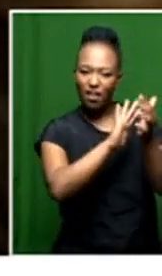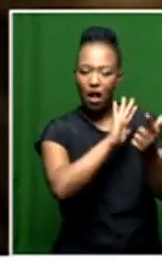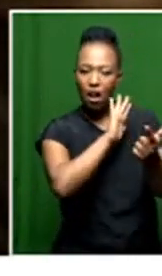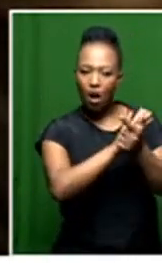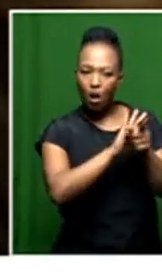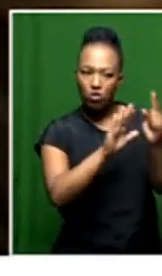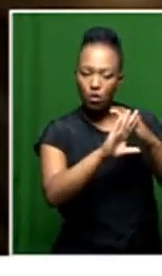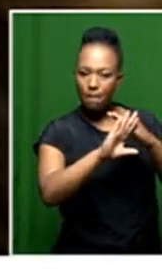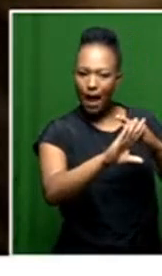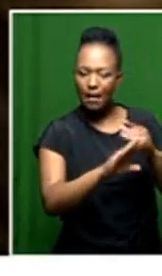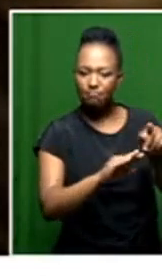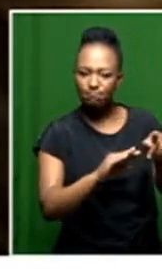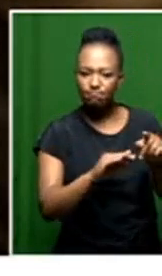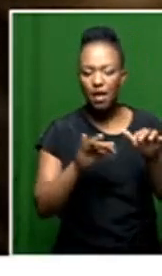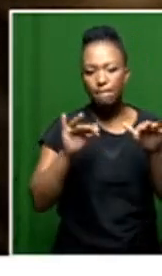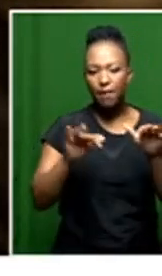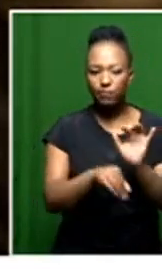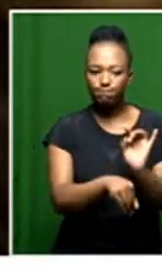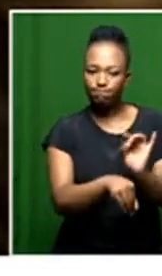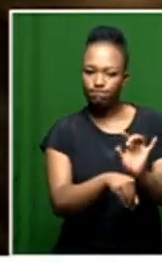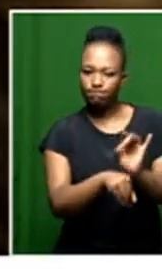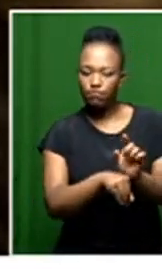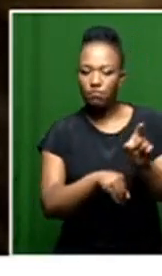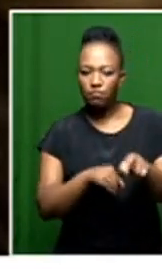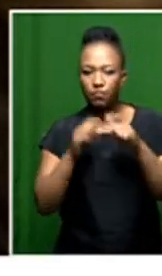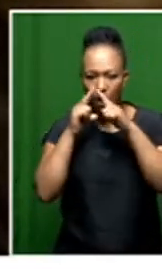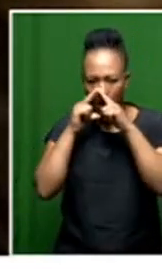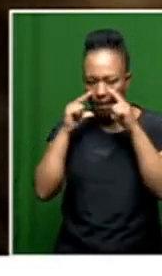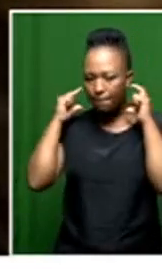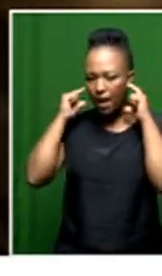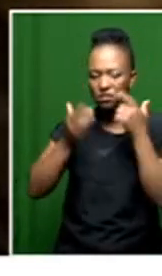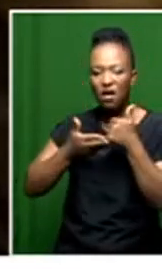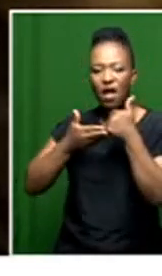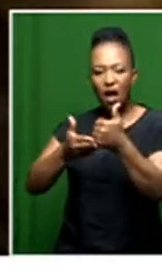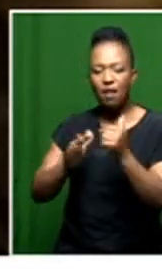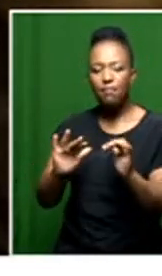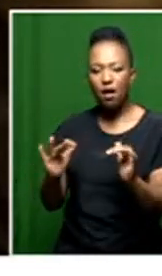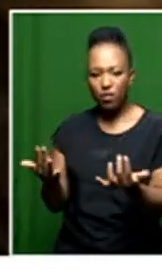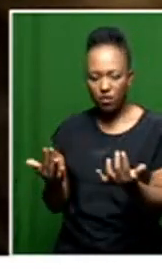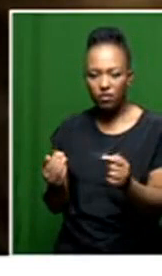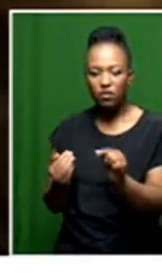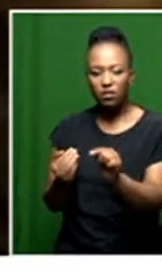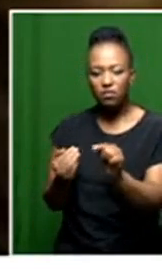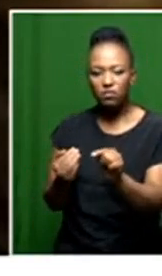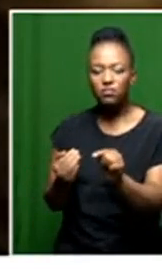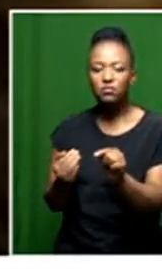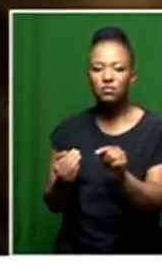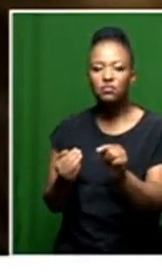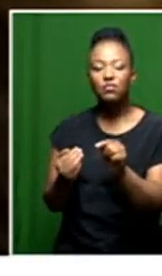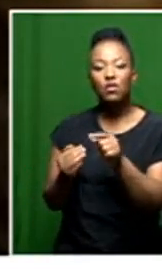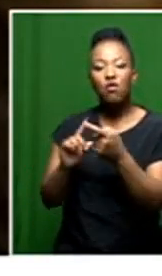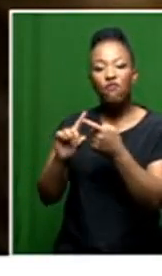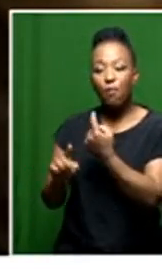health advice, which is how does this mask really still help in preventing the virus to move from